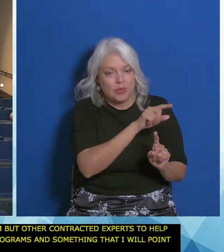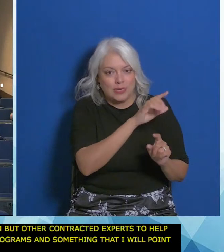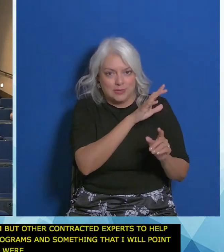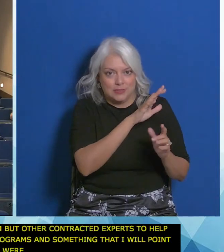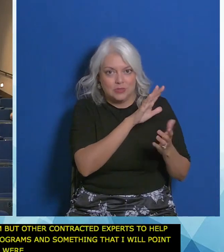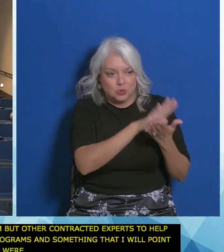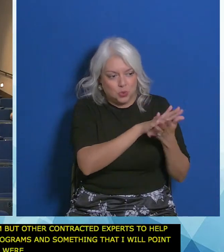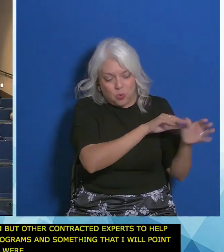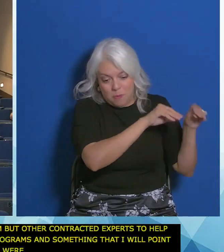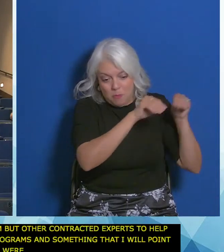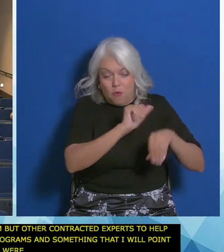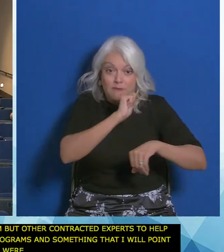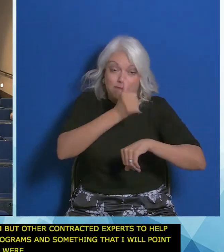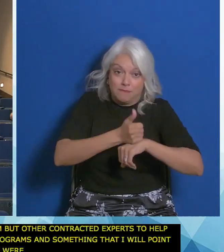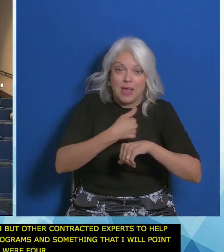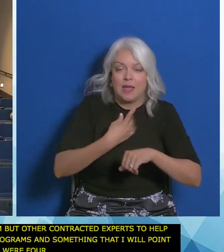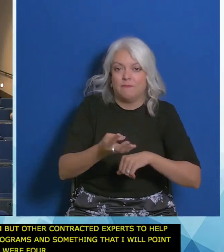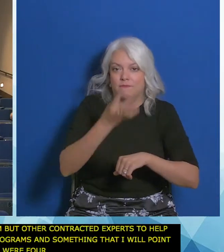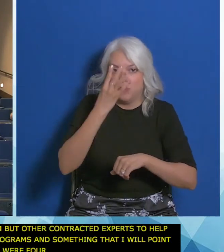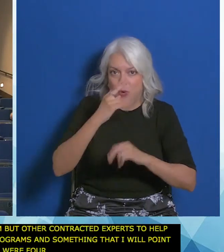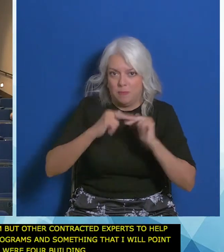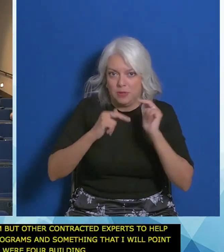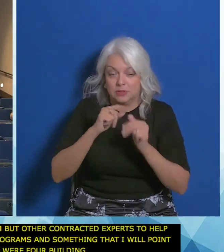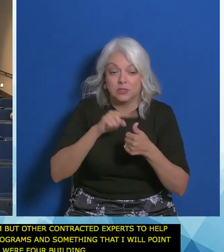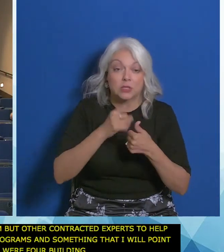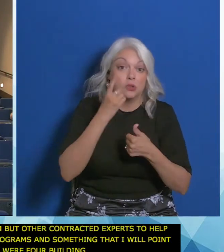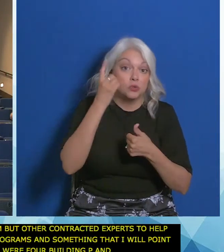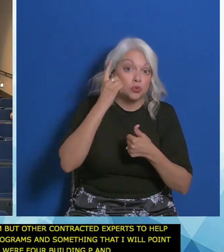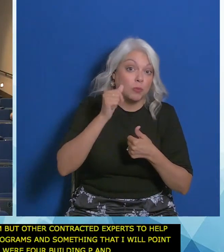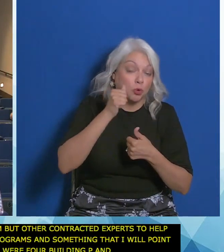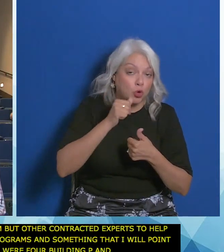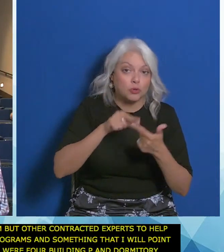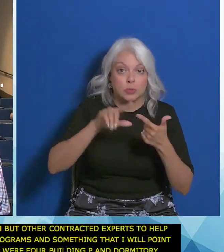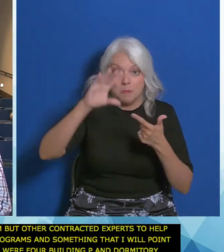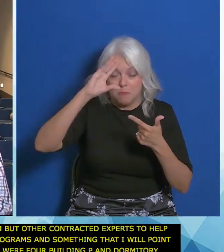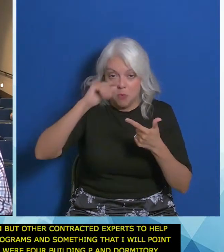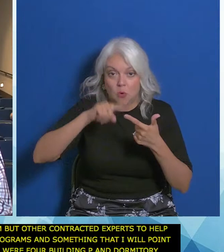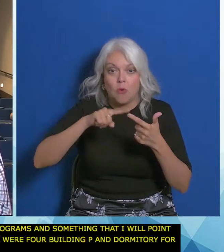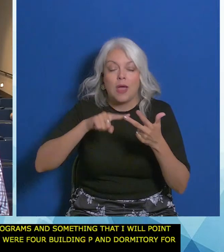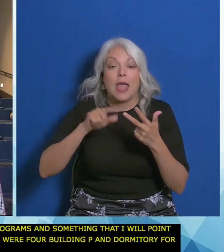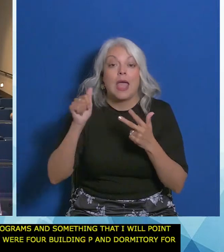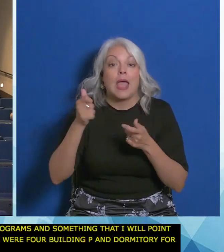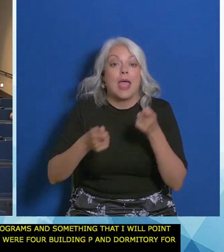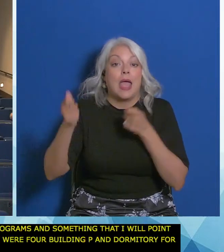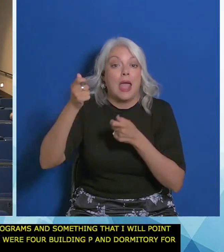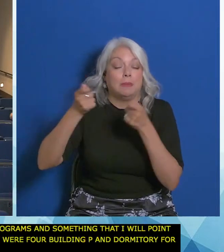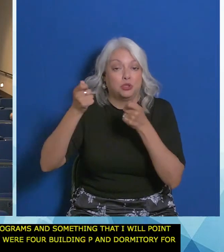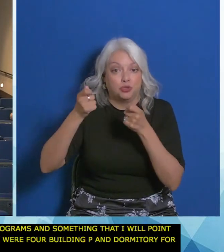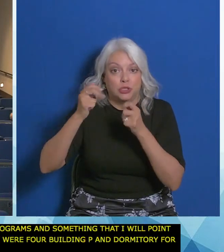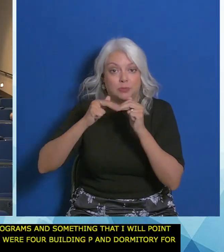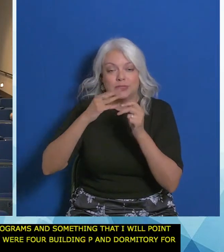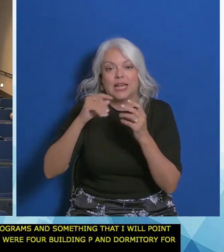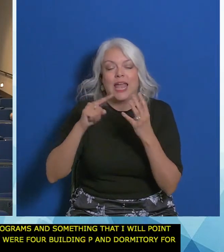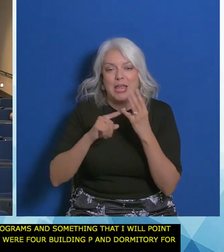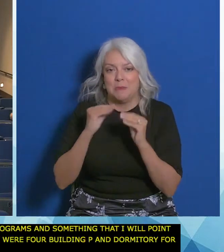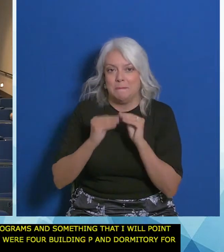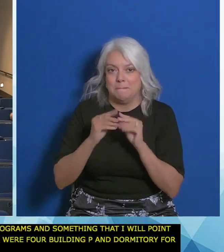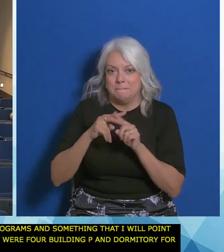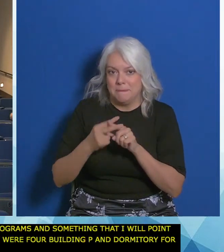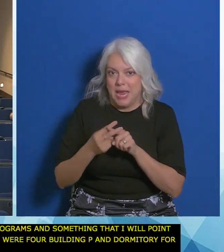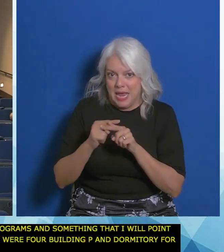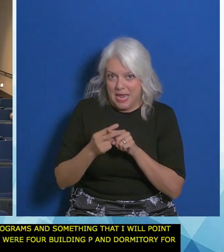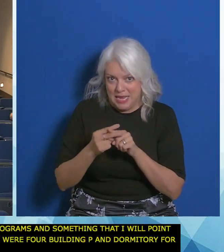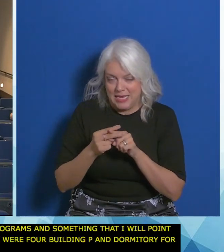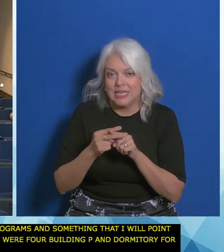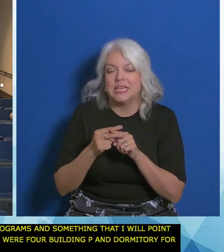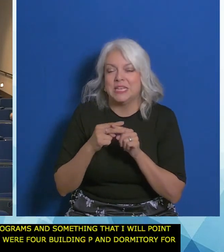a dormitory for the girls, a dormitory for the boys, an administration building, and a maintenance building. And I'm going to ask and see if anyone's willing to